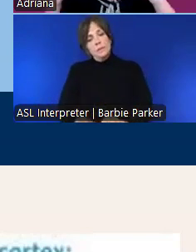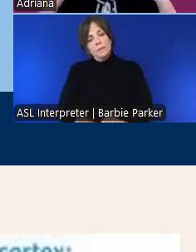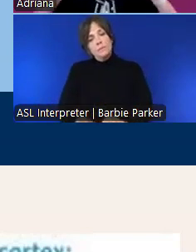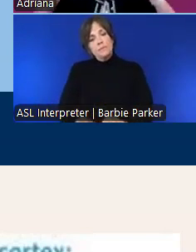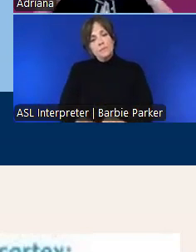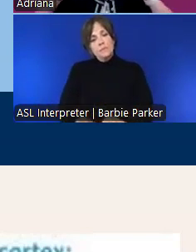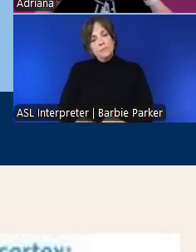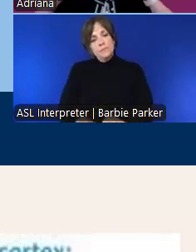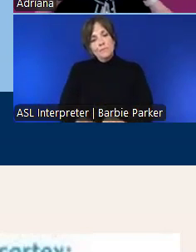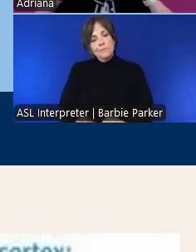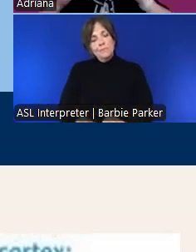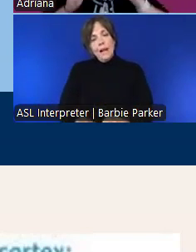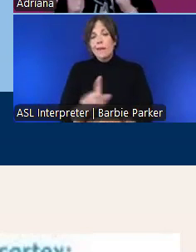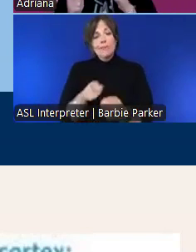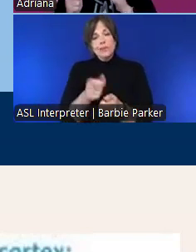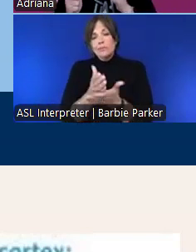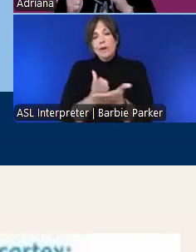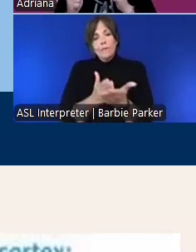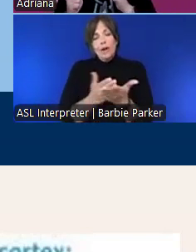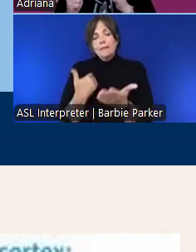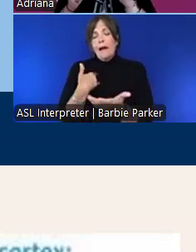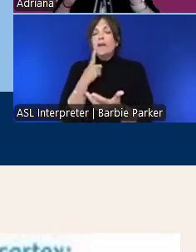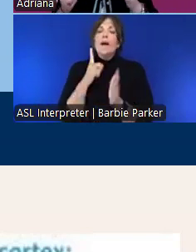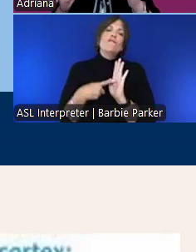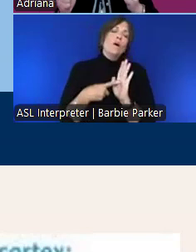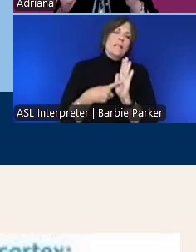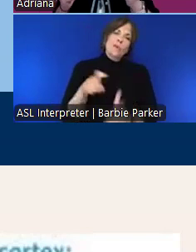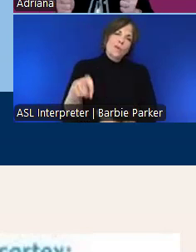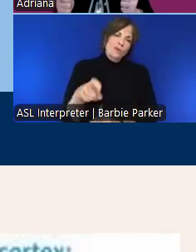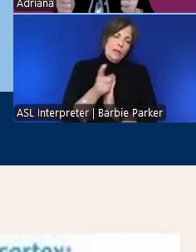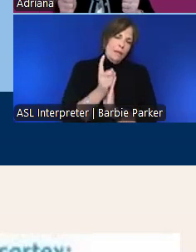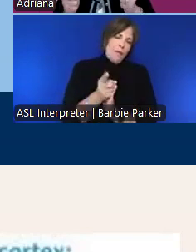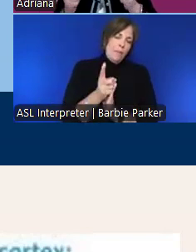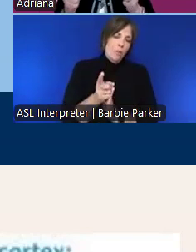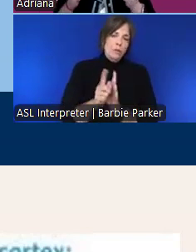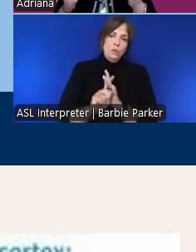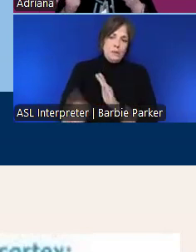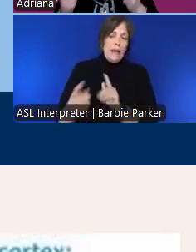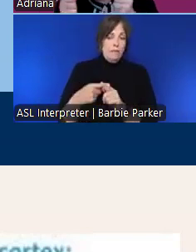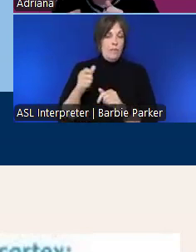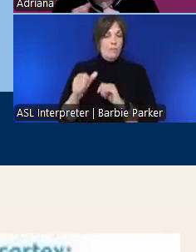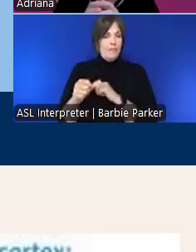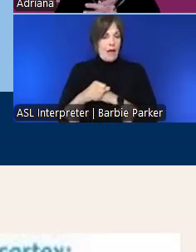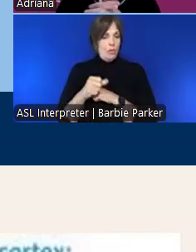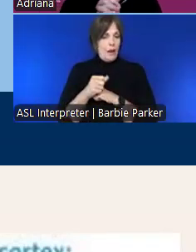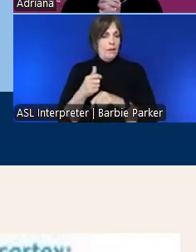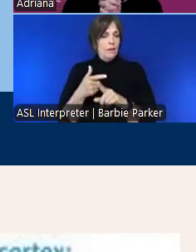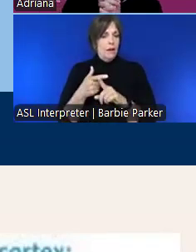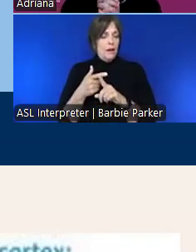So for example, what you need in that moment to escape the threat, right? And this comes from an